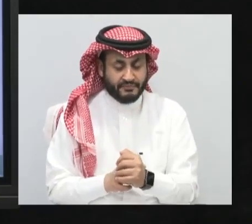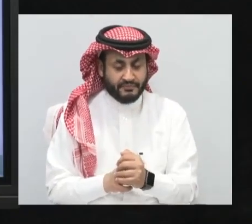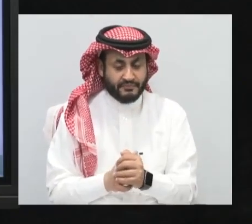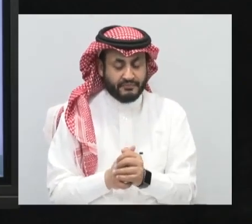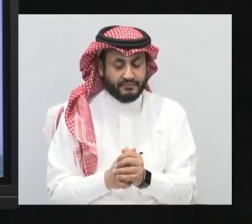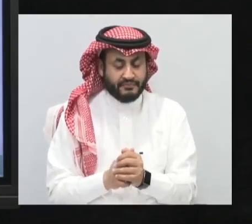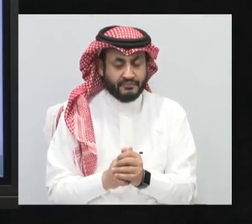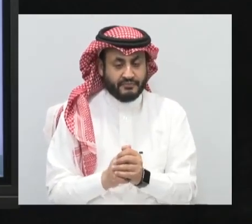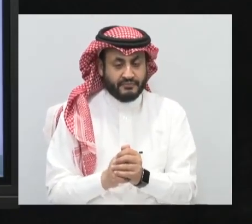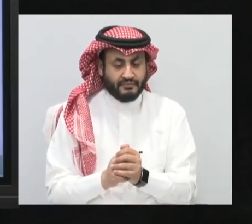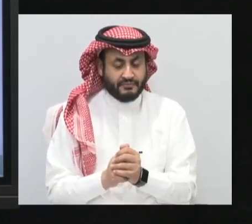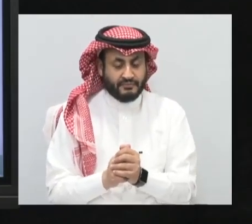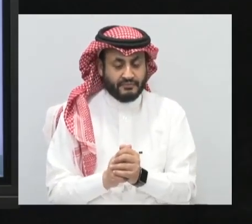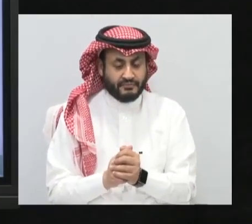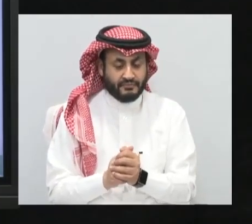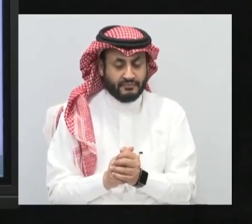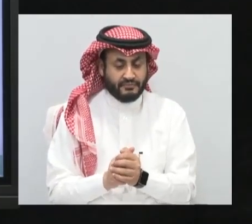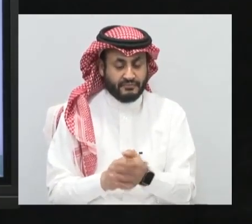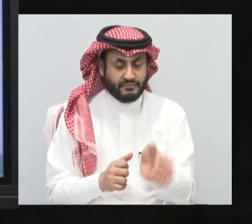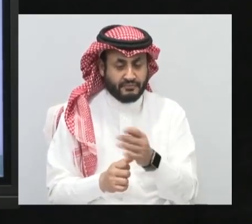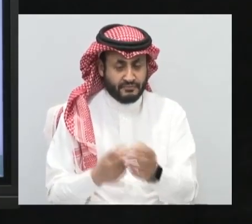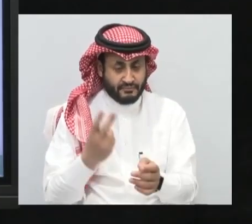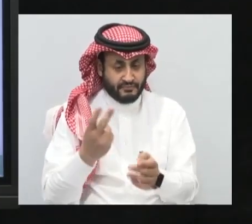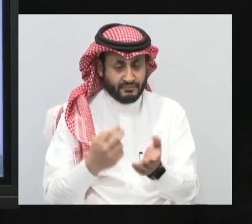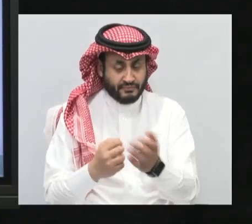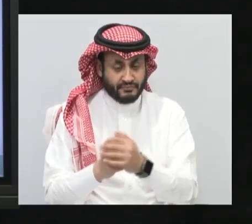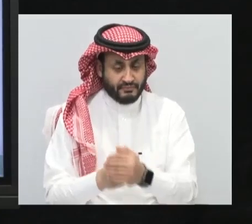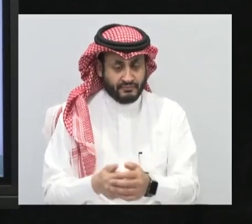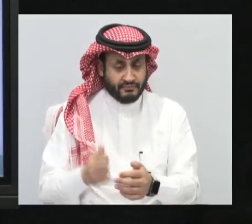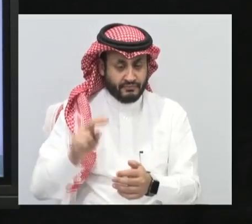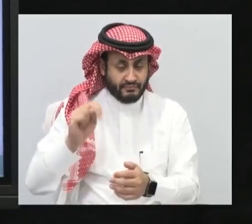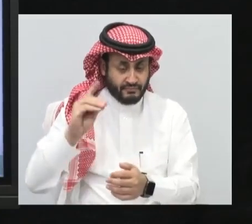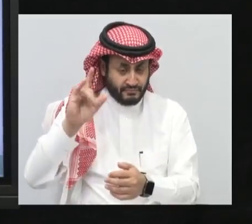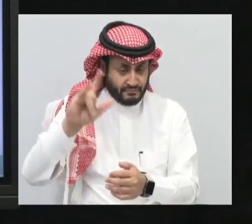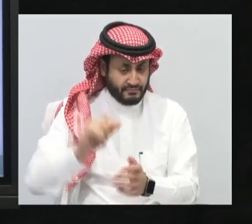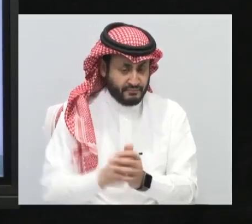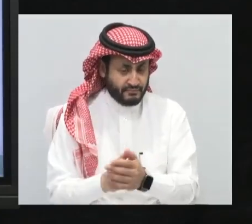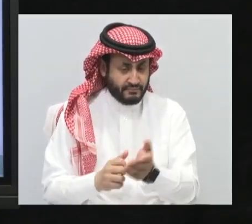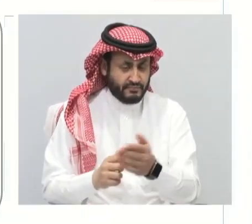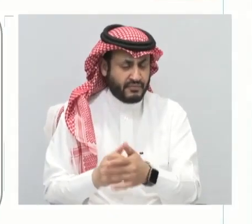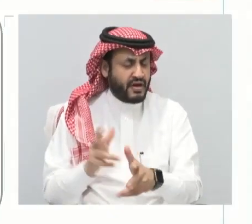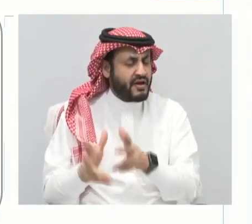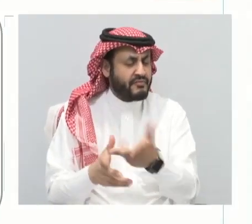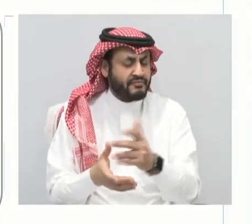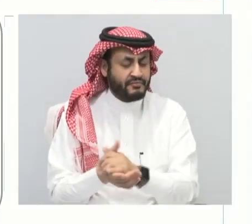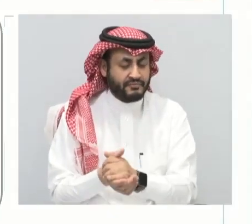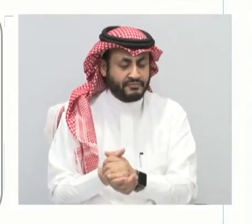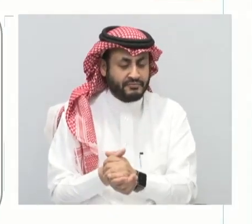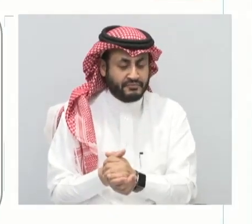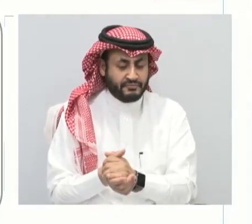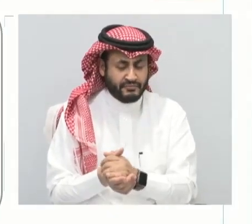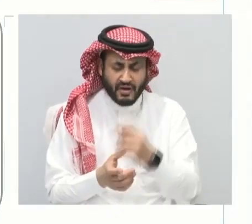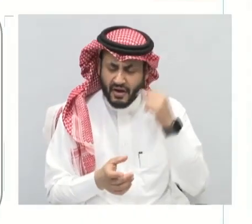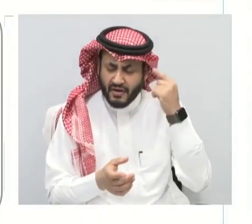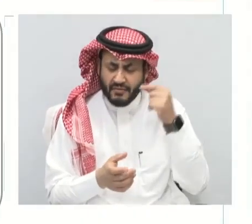who, what, and when. The second one is Andy. What does Andy want his friend to do? If you